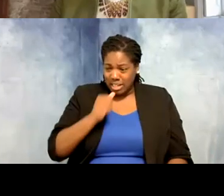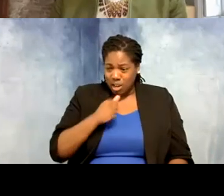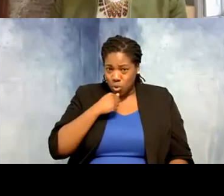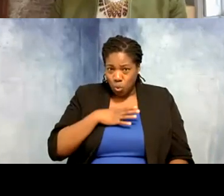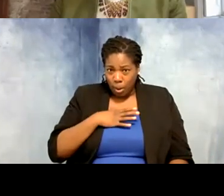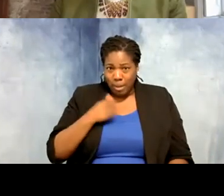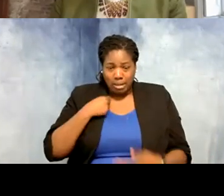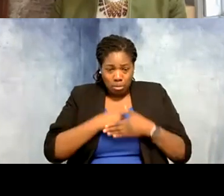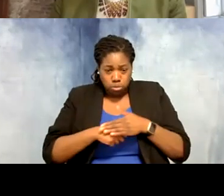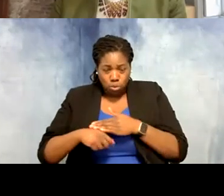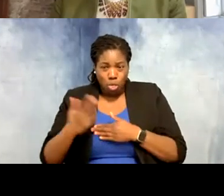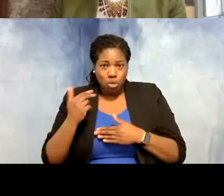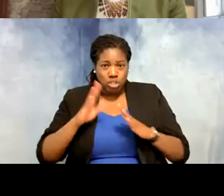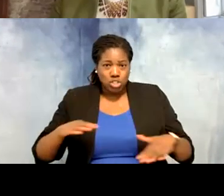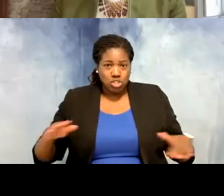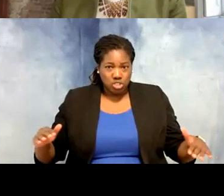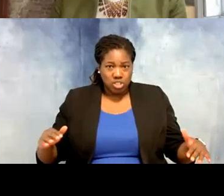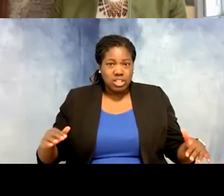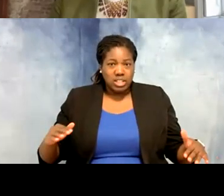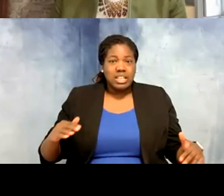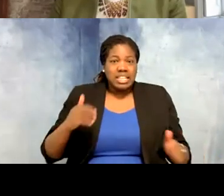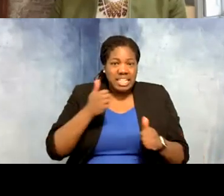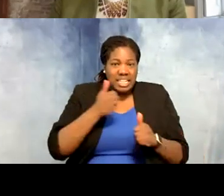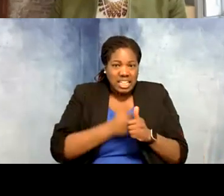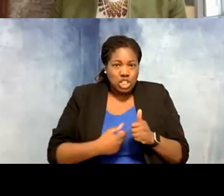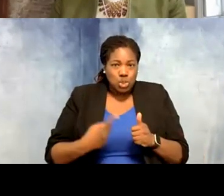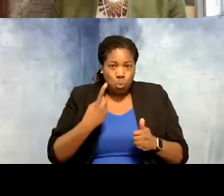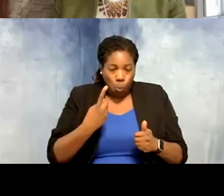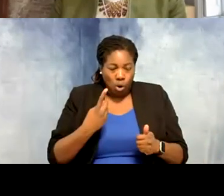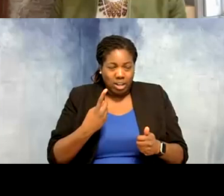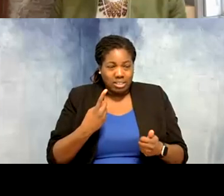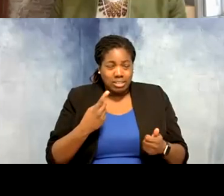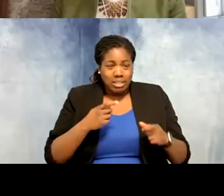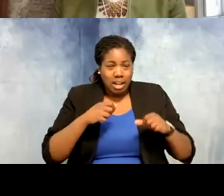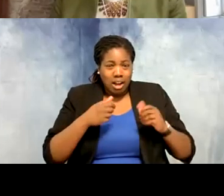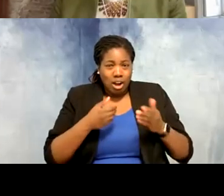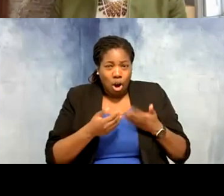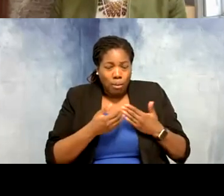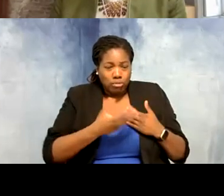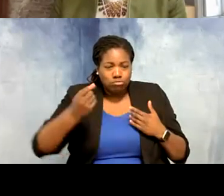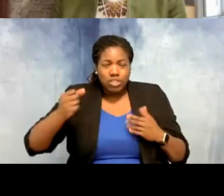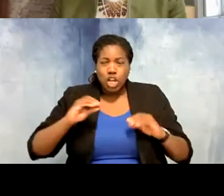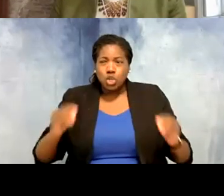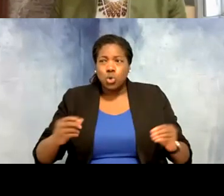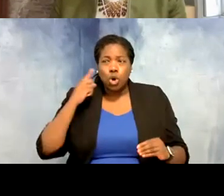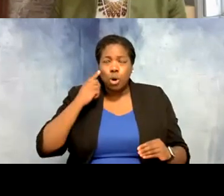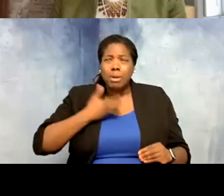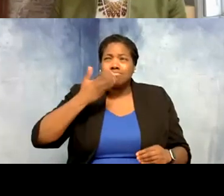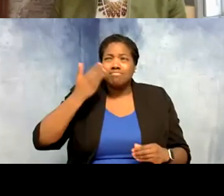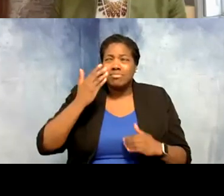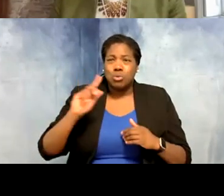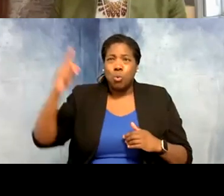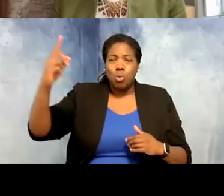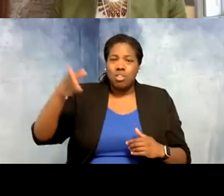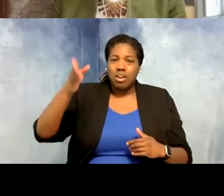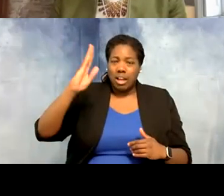bore 13 children and saw nearly each one snatched from my arms, and nobody heard my cry but God. Ain't I